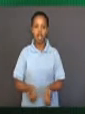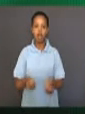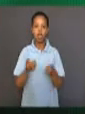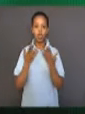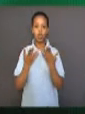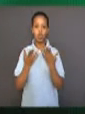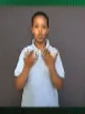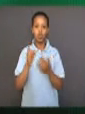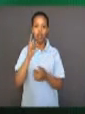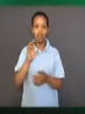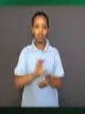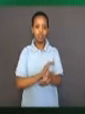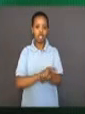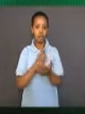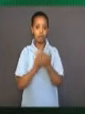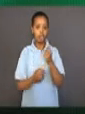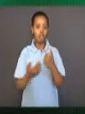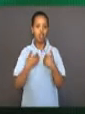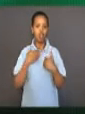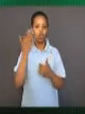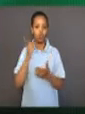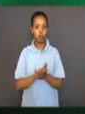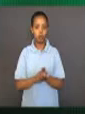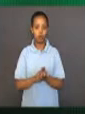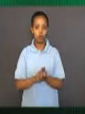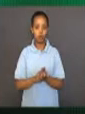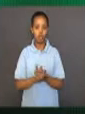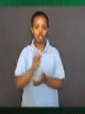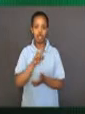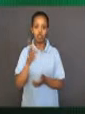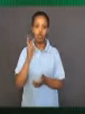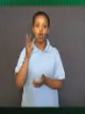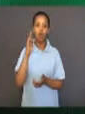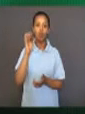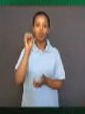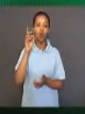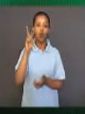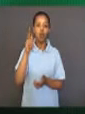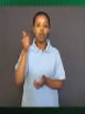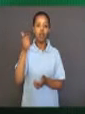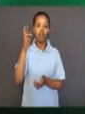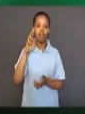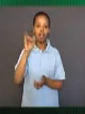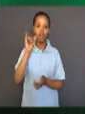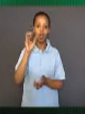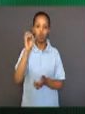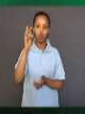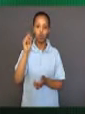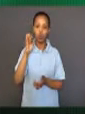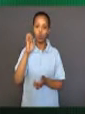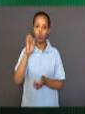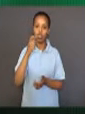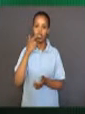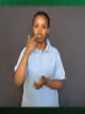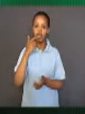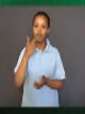are unicellular, a few prokaryotes have multicellular stages